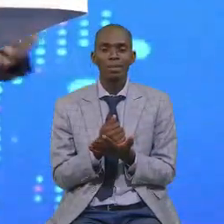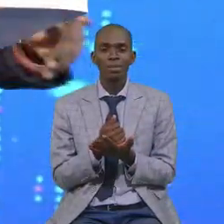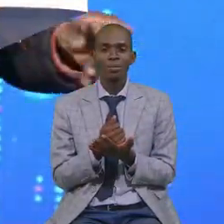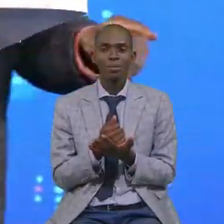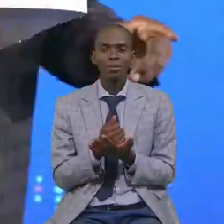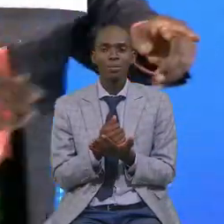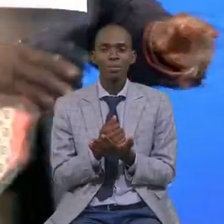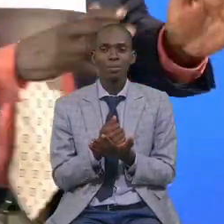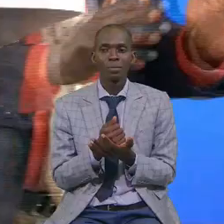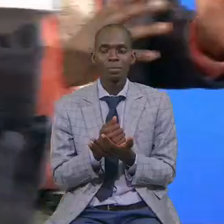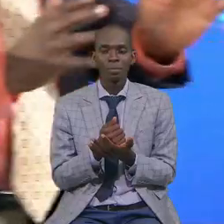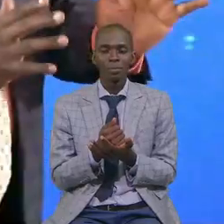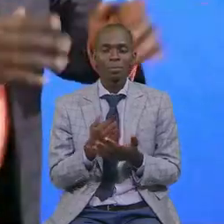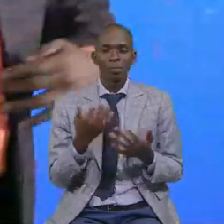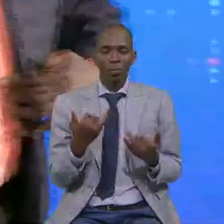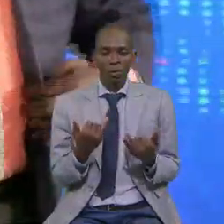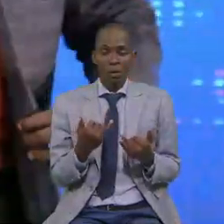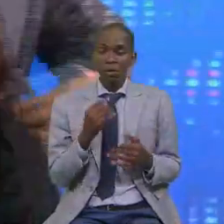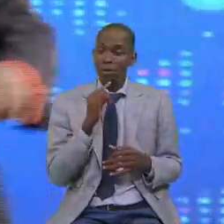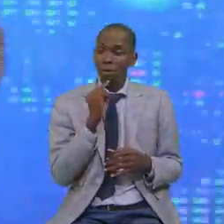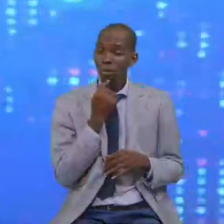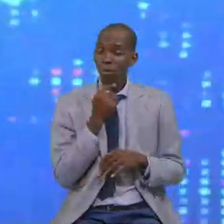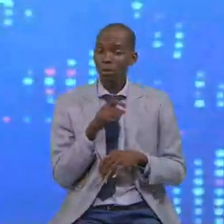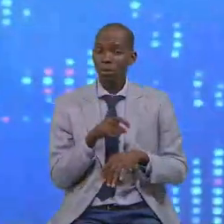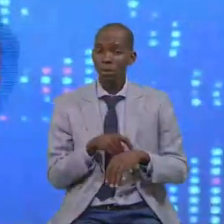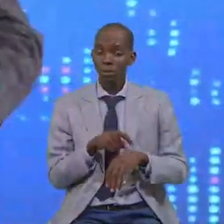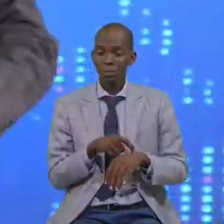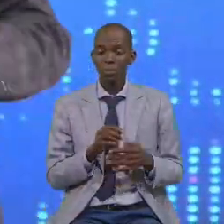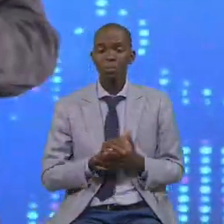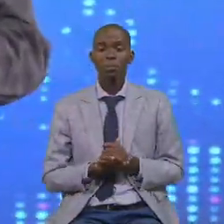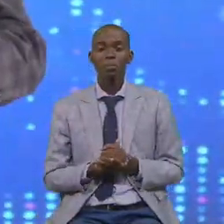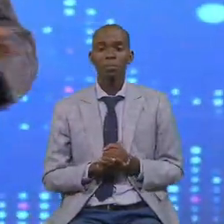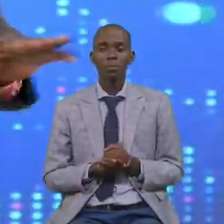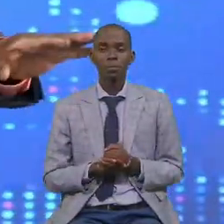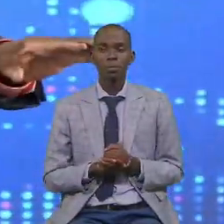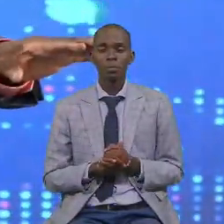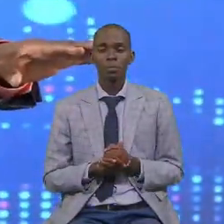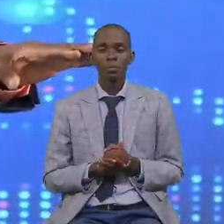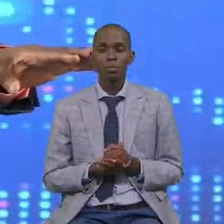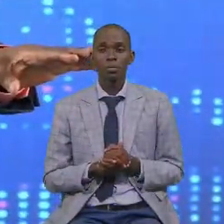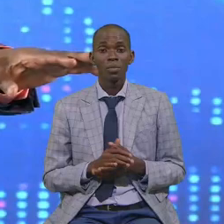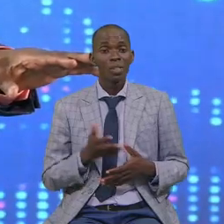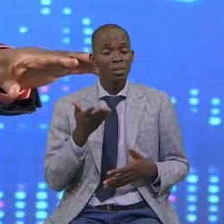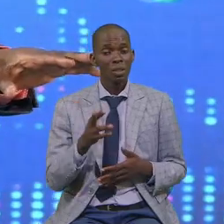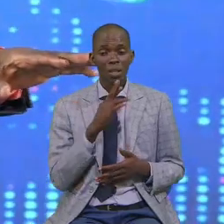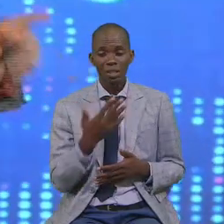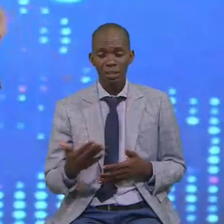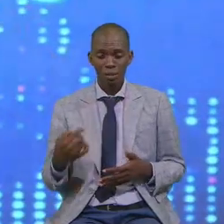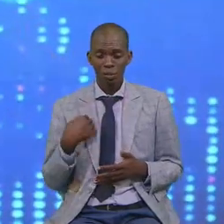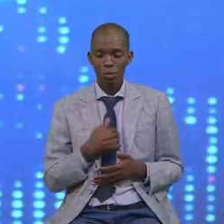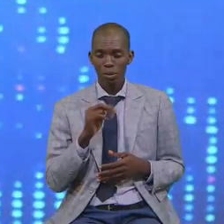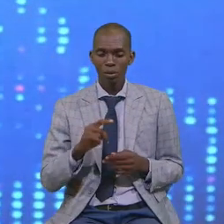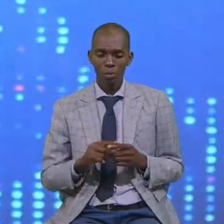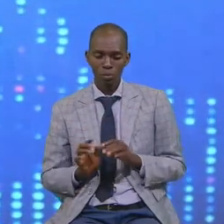Heads bowed and eyes closed. There are things we need to lay aside